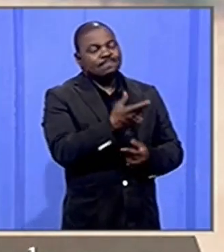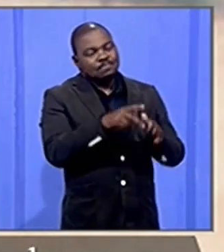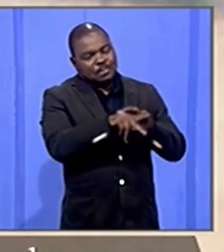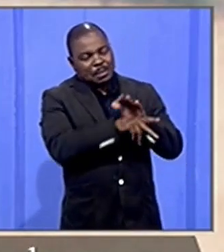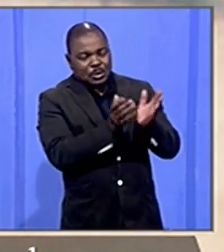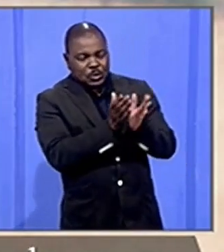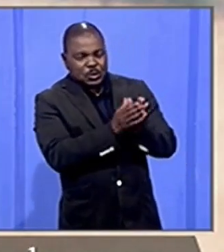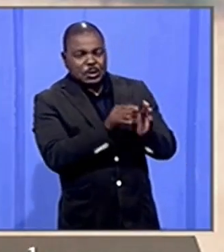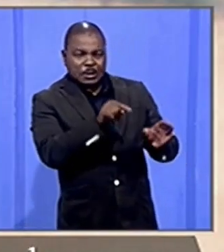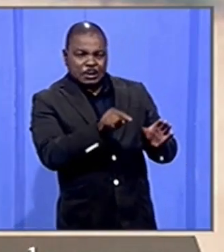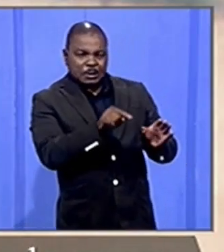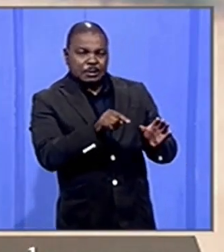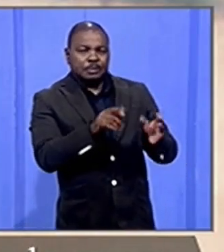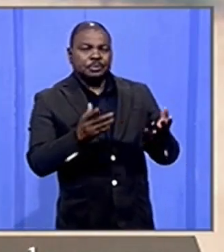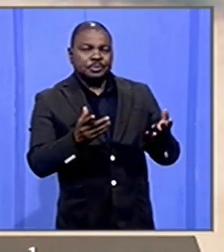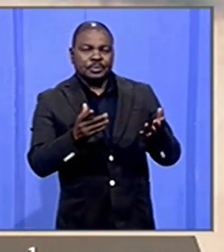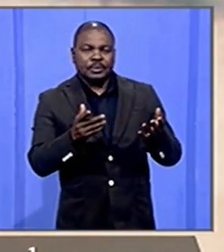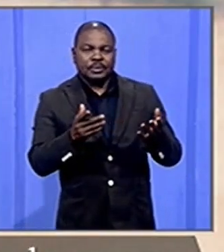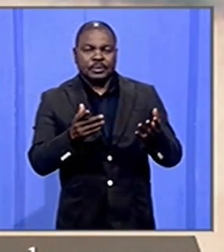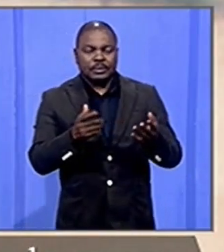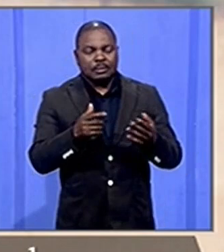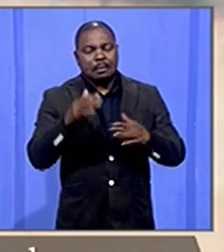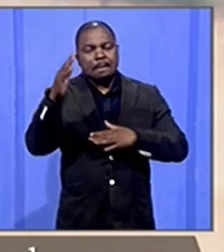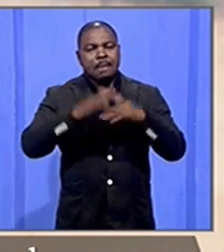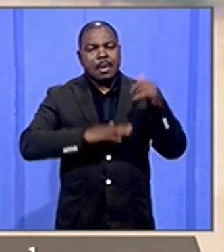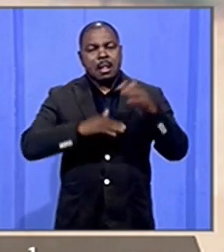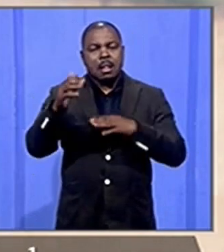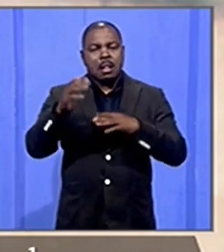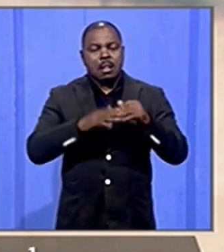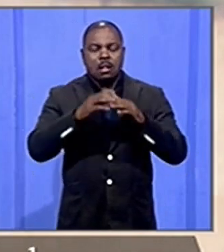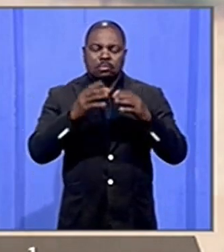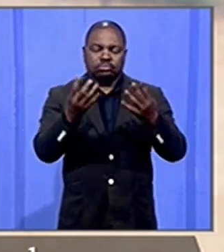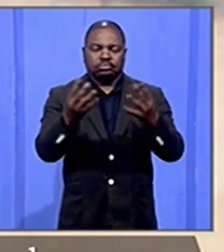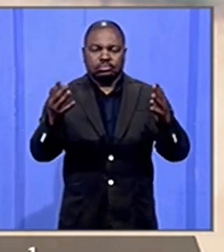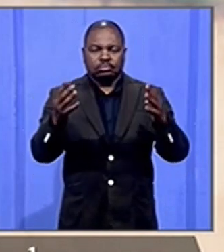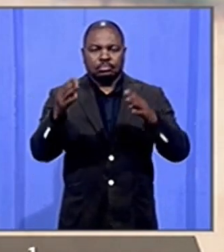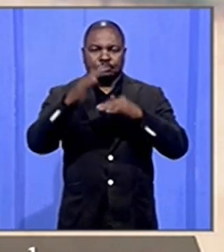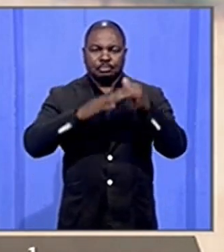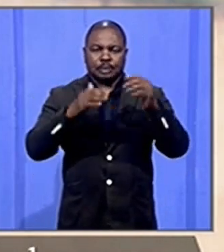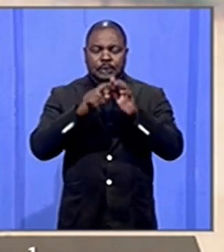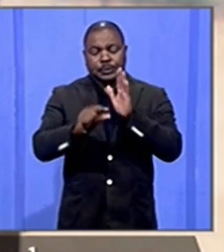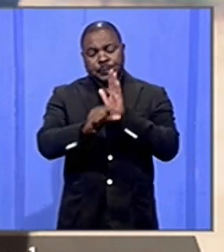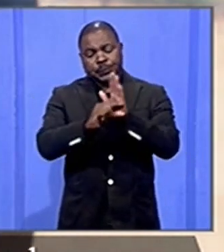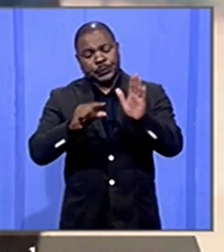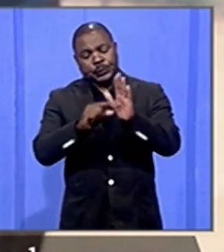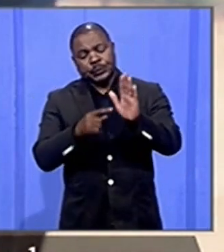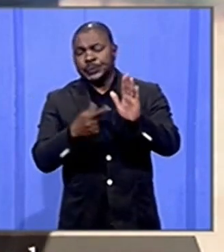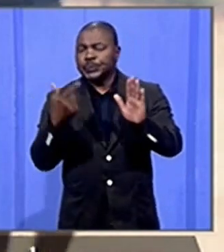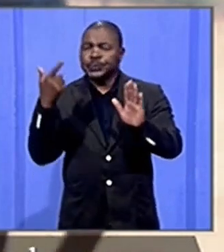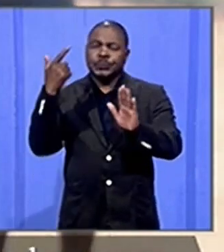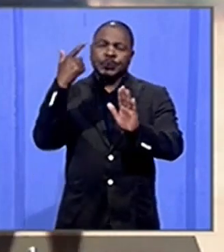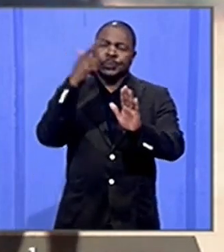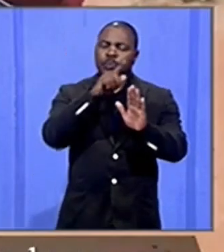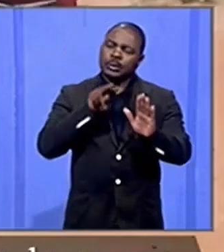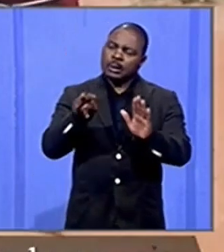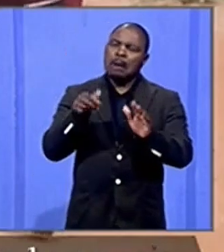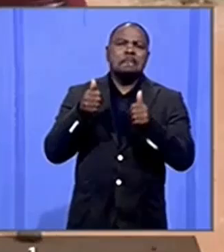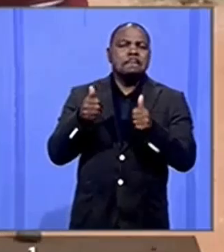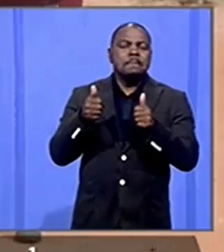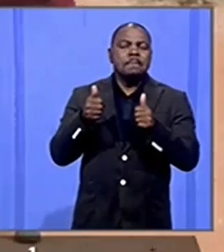school ke ka go hela ha o heta ka mo ntle Facebook ya teng e tla go kgatlha gore sekolo se teng.